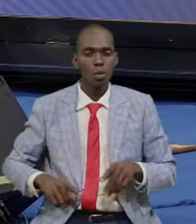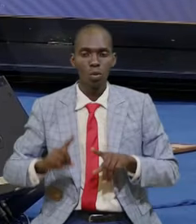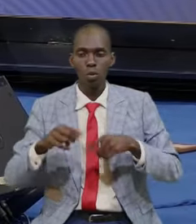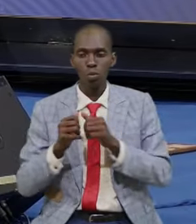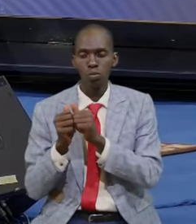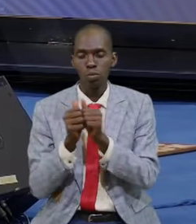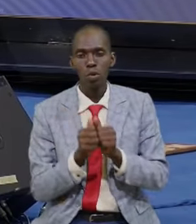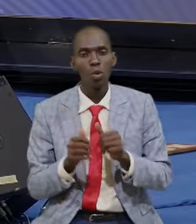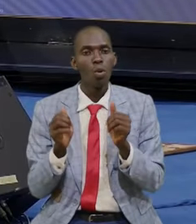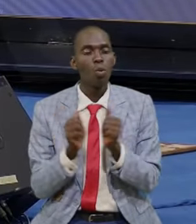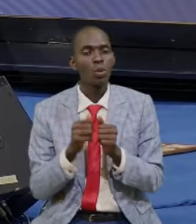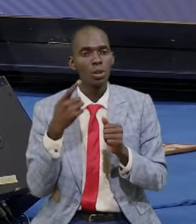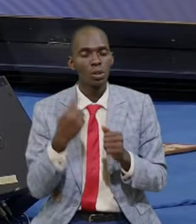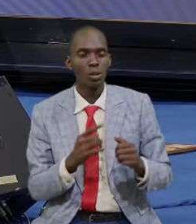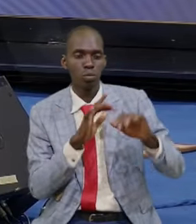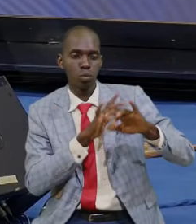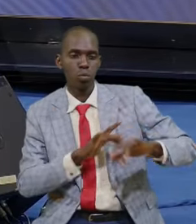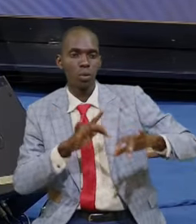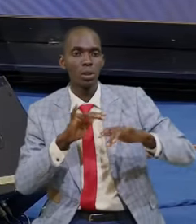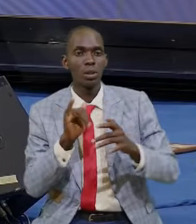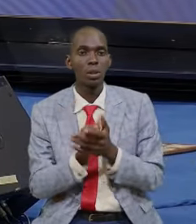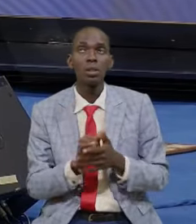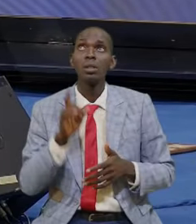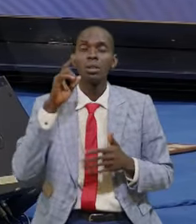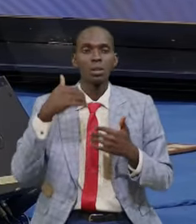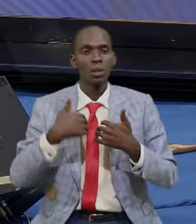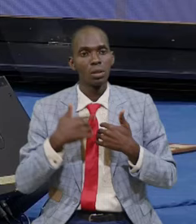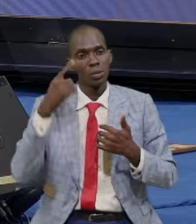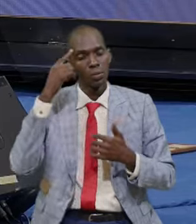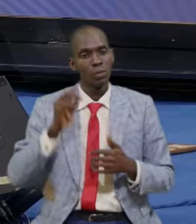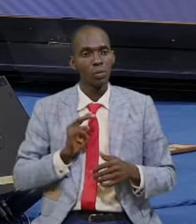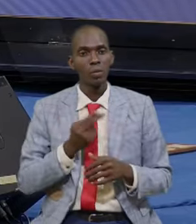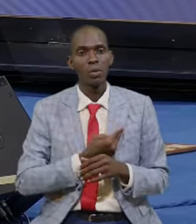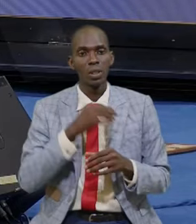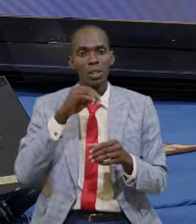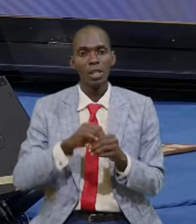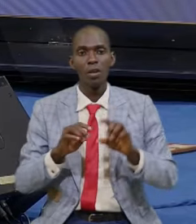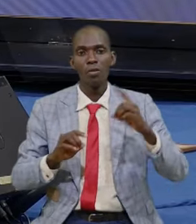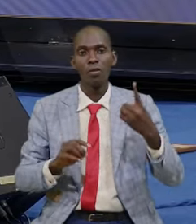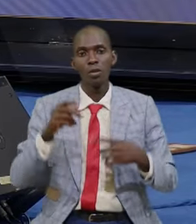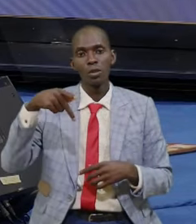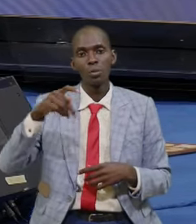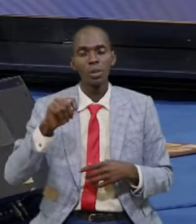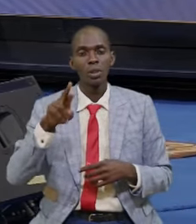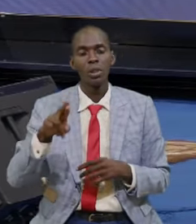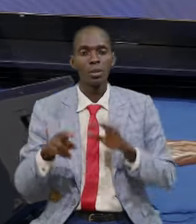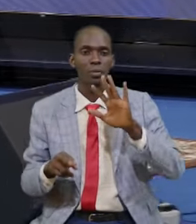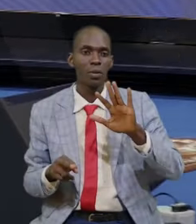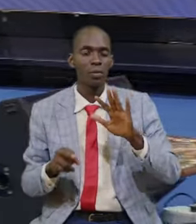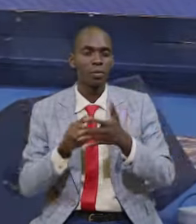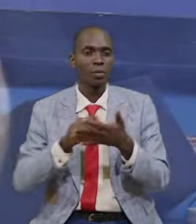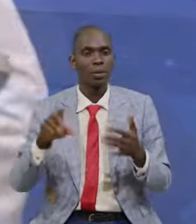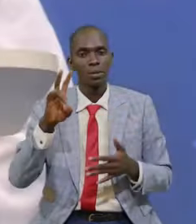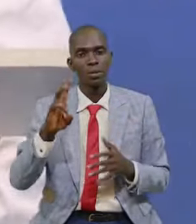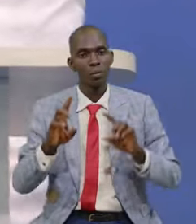the compassion that He has for us. Look at 1 Peter chapter 5, verse 7. In